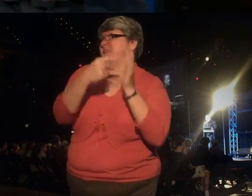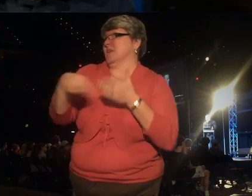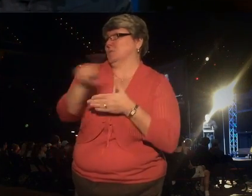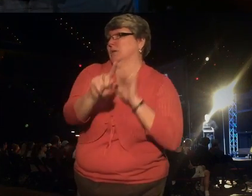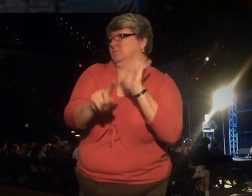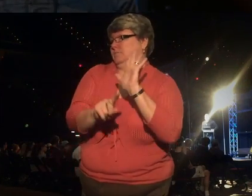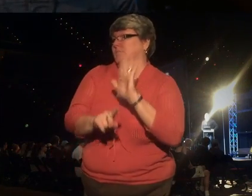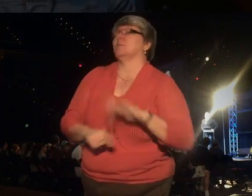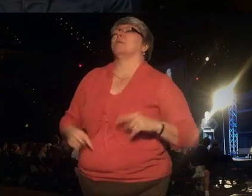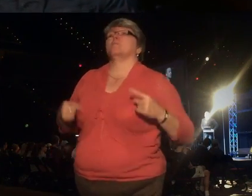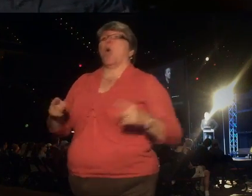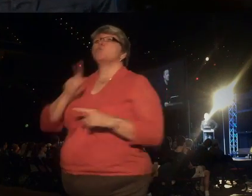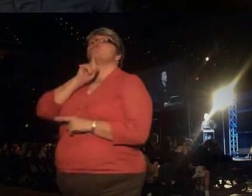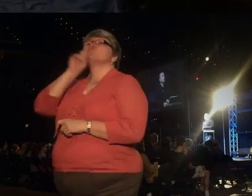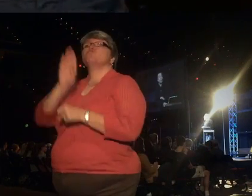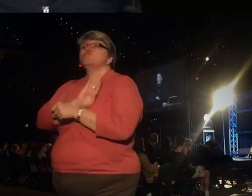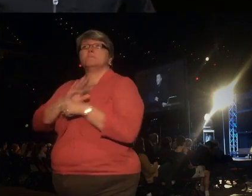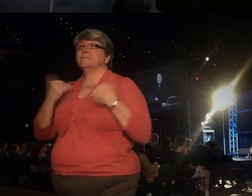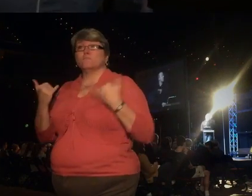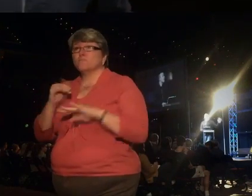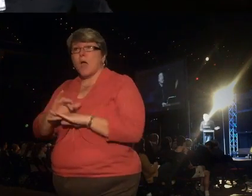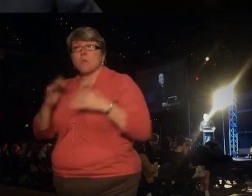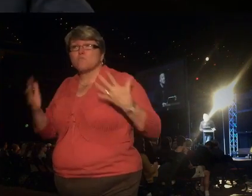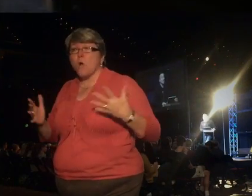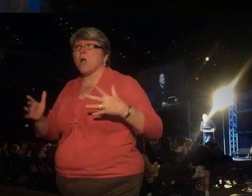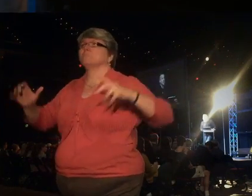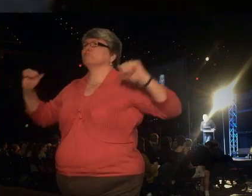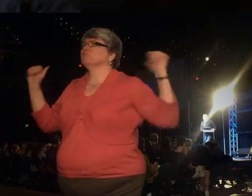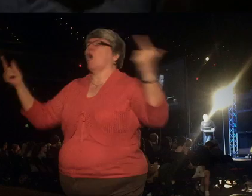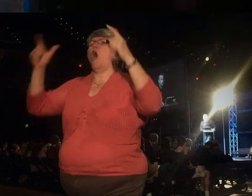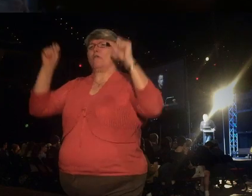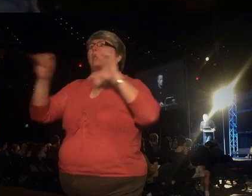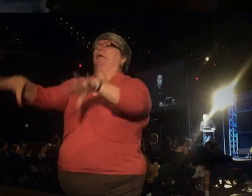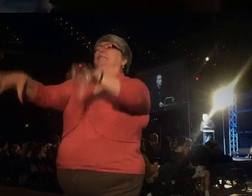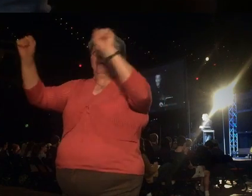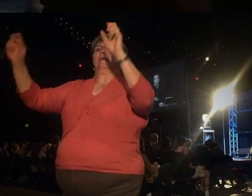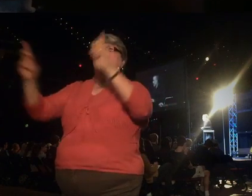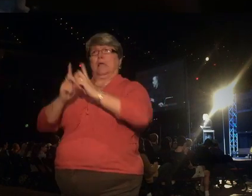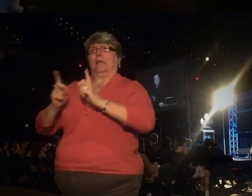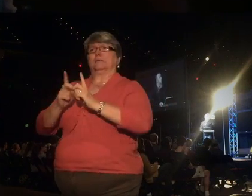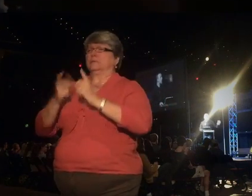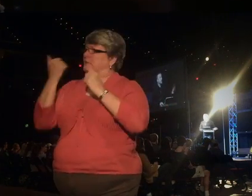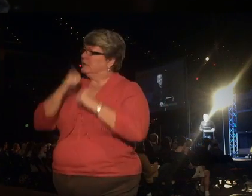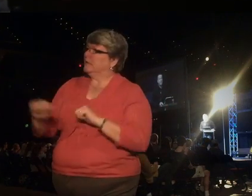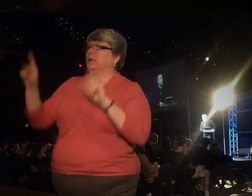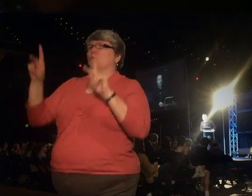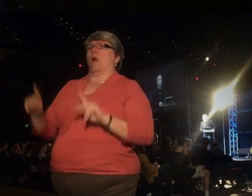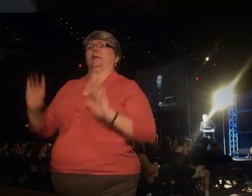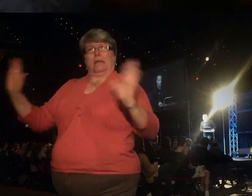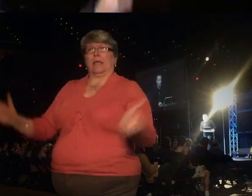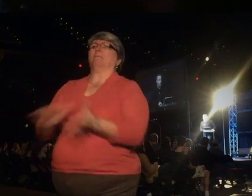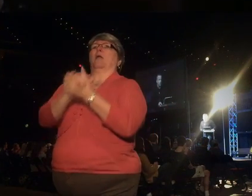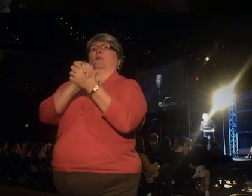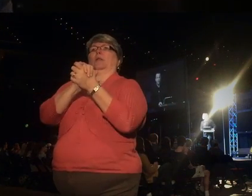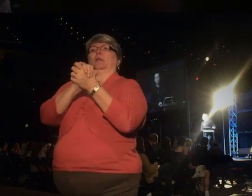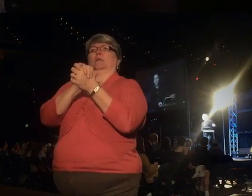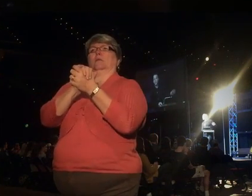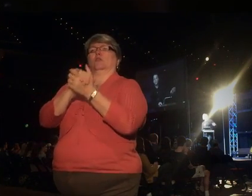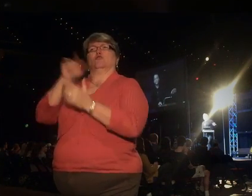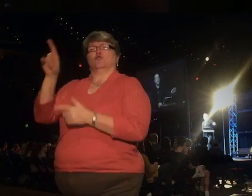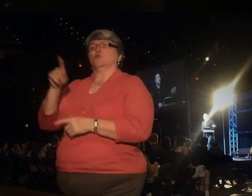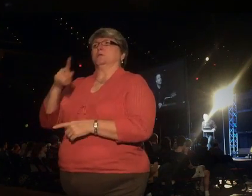But here's the reality tonight. Anybody can get a date, and anybody can get